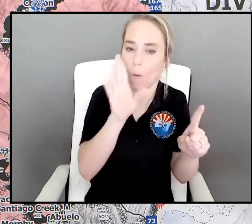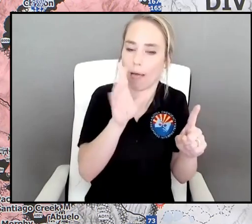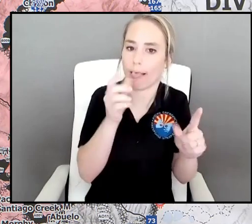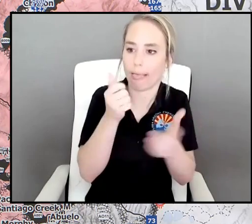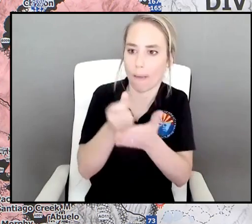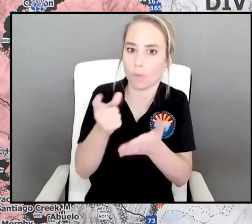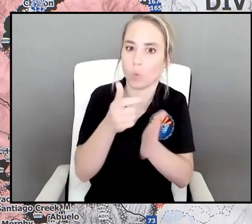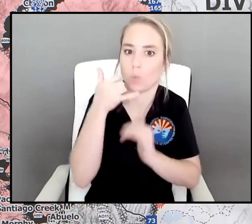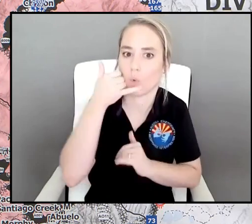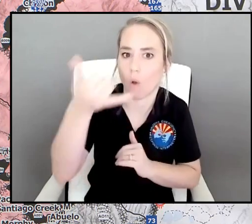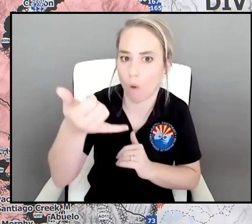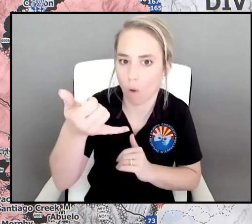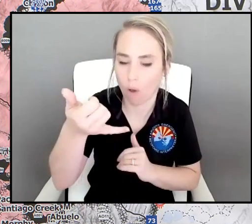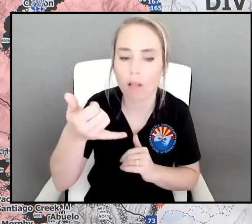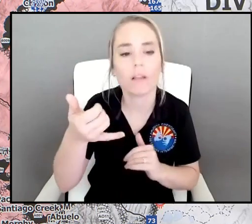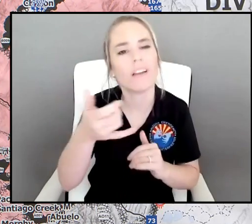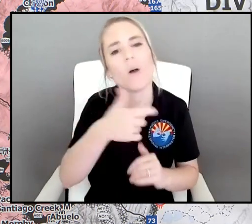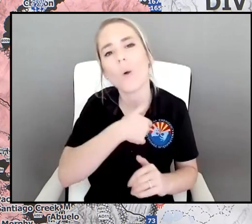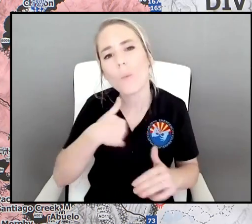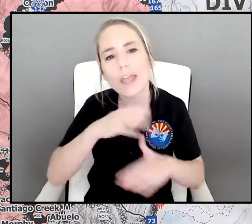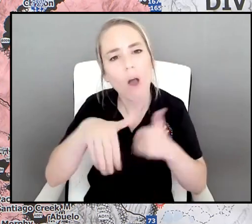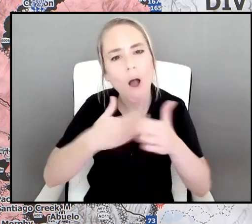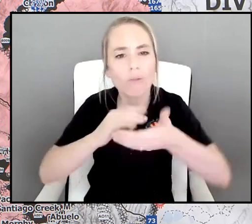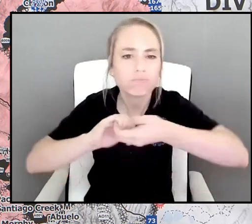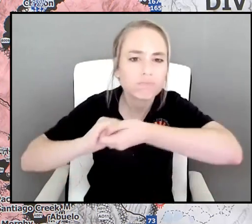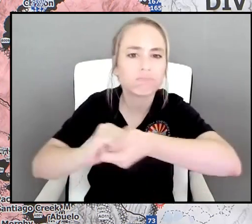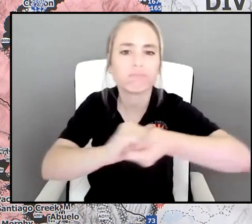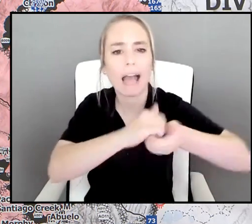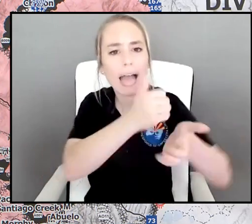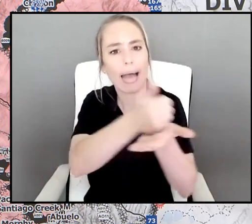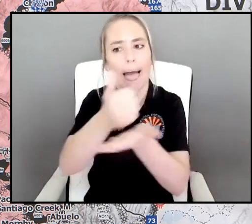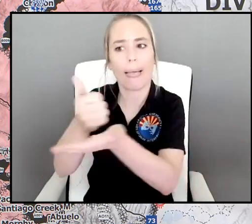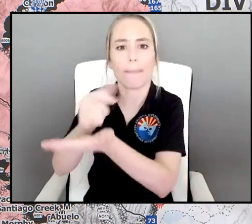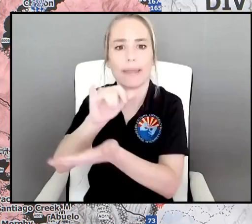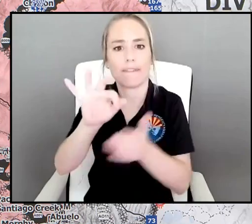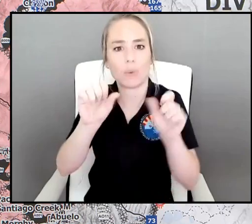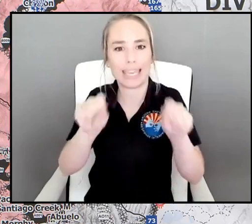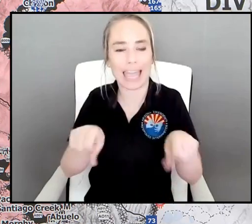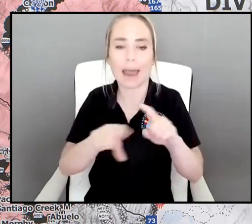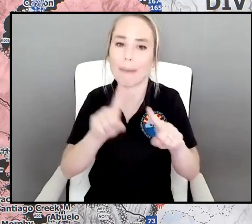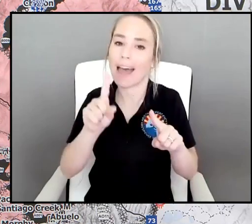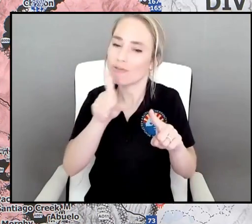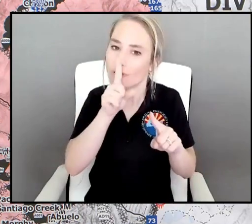out everybody as much as we can, but there are limits on what we're allowed